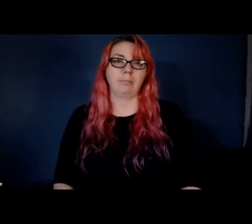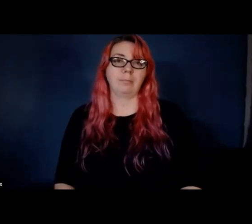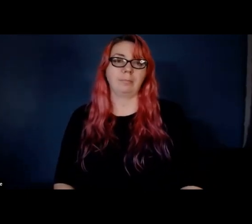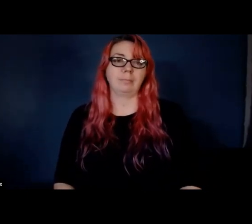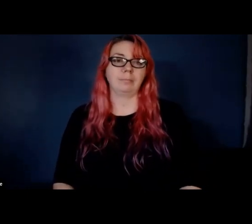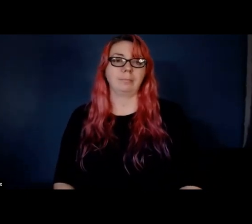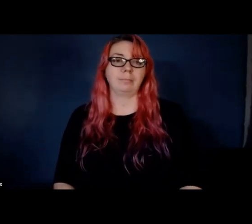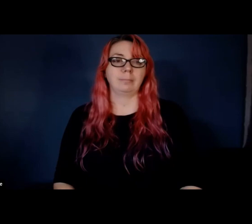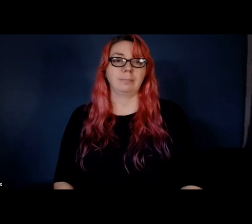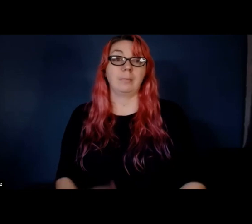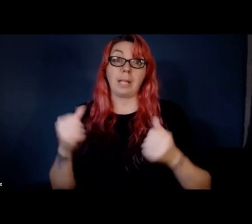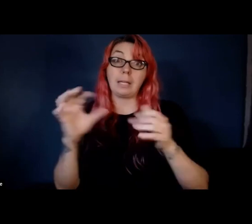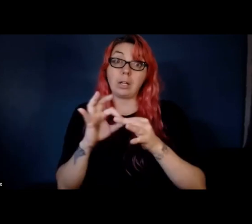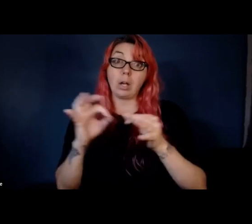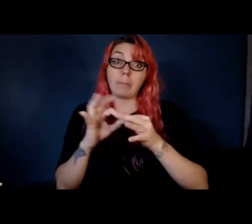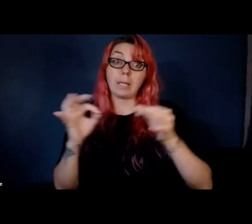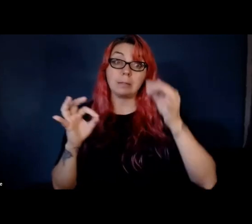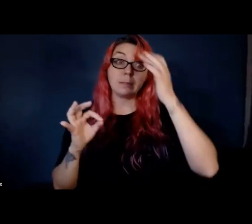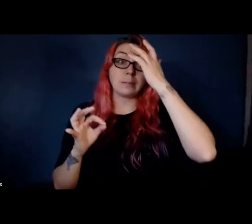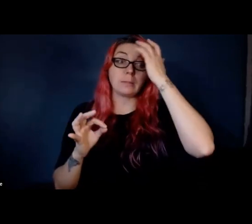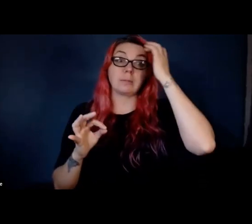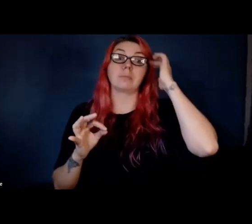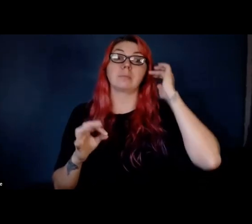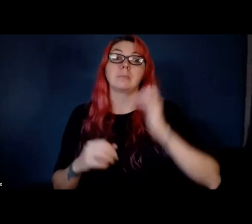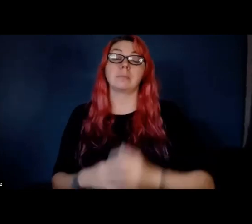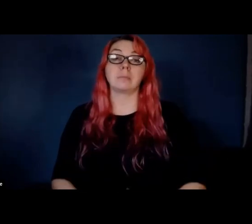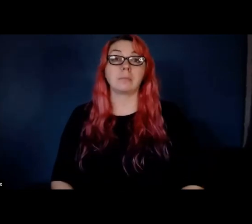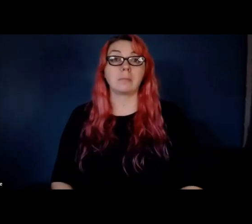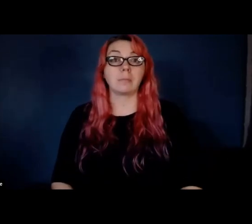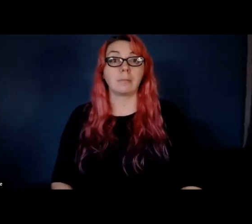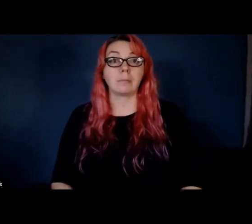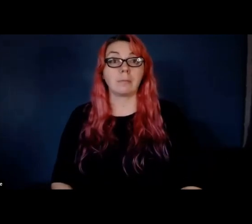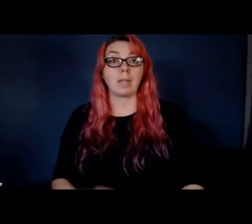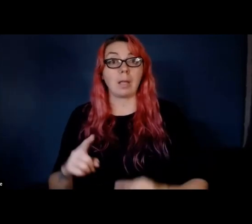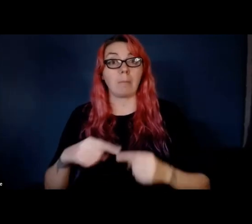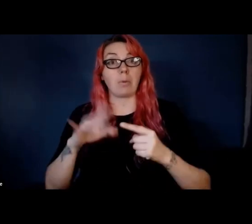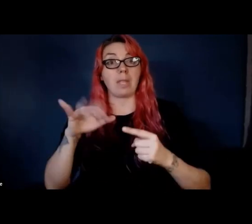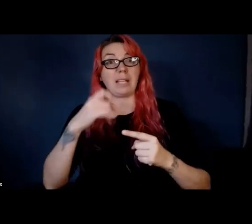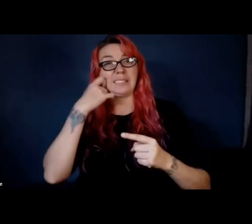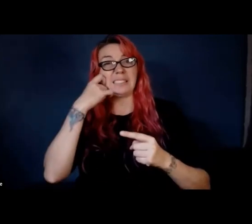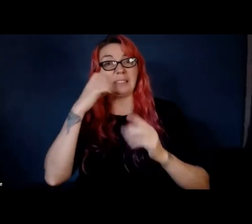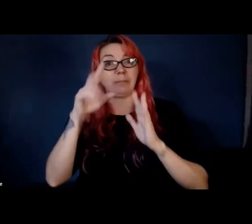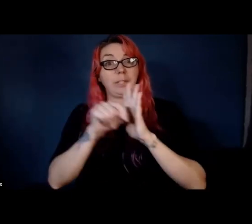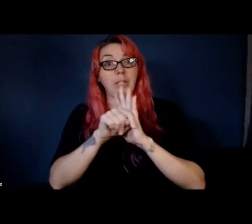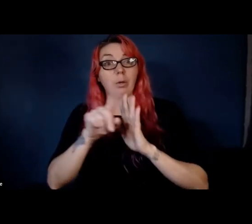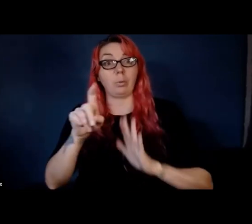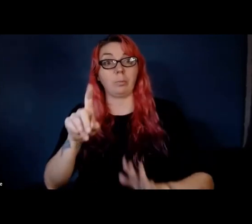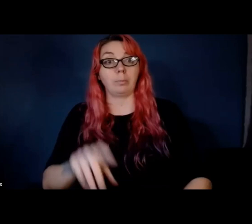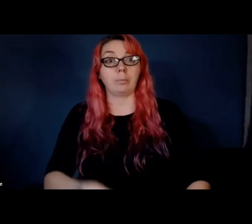So any comments in the chat about the video that you saw?